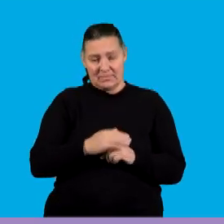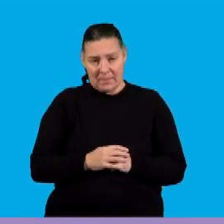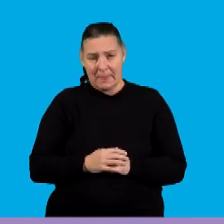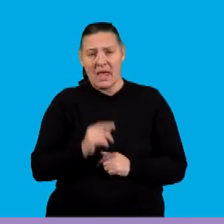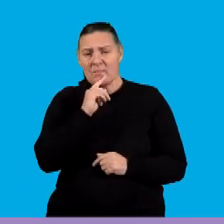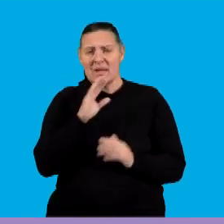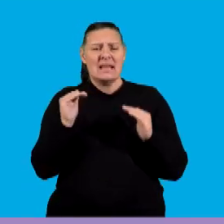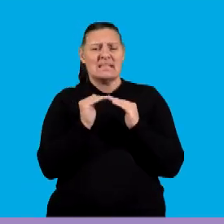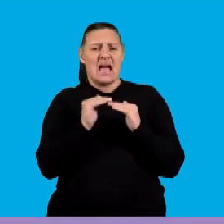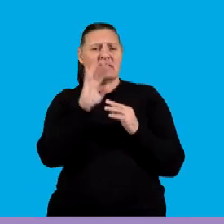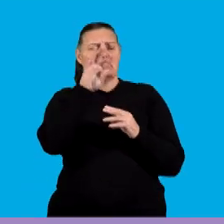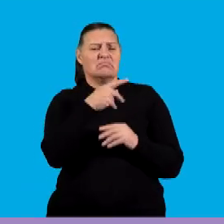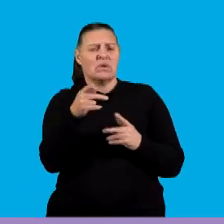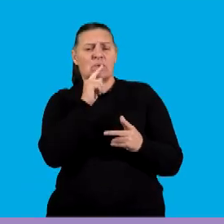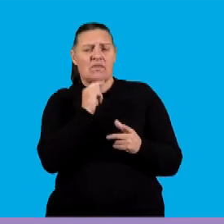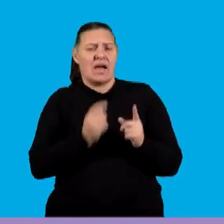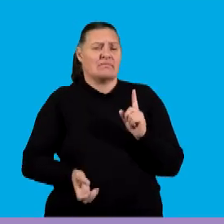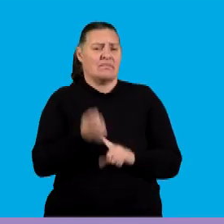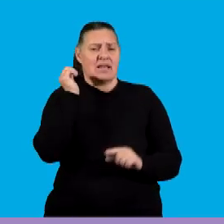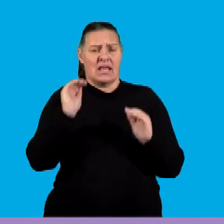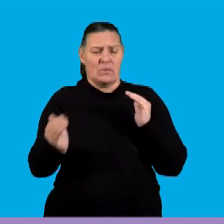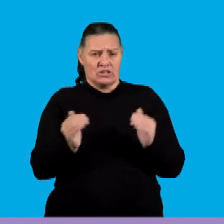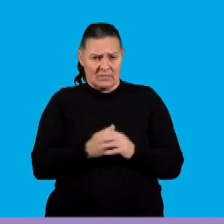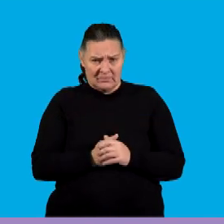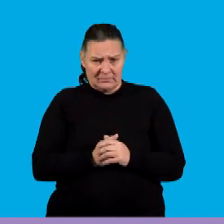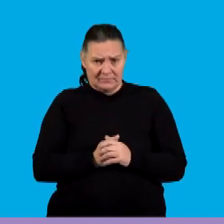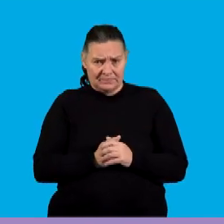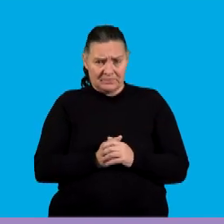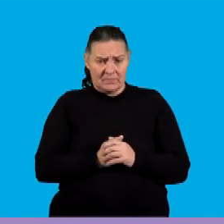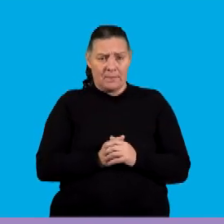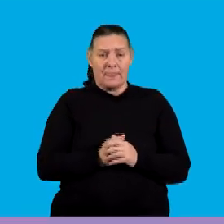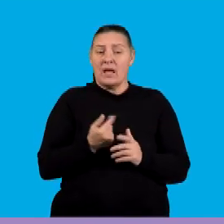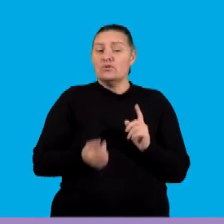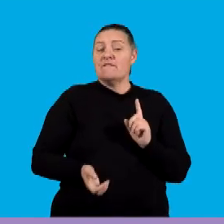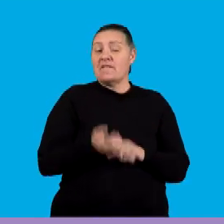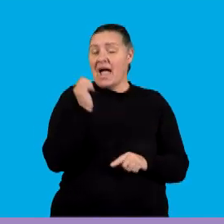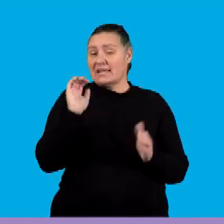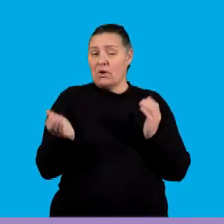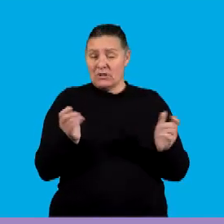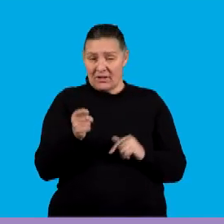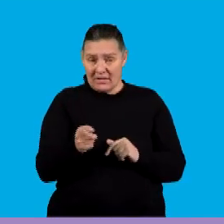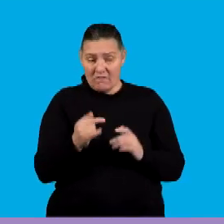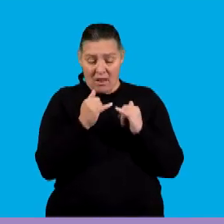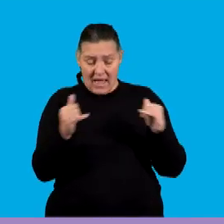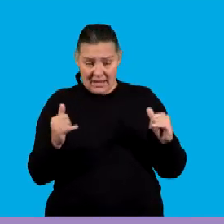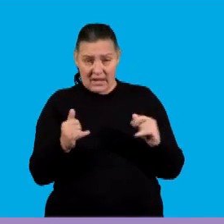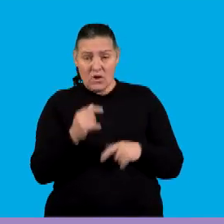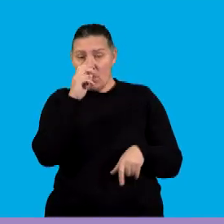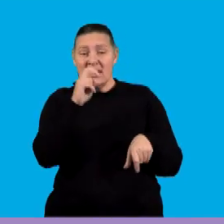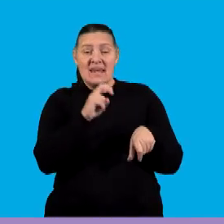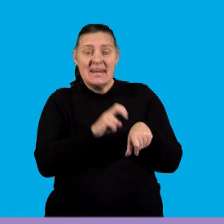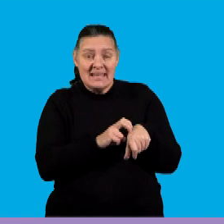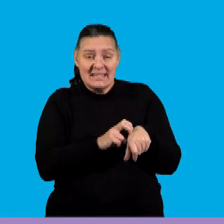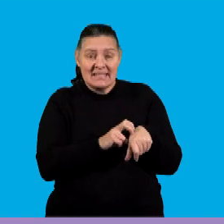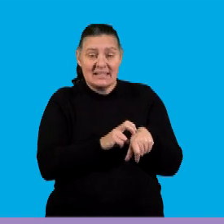use the standard form to find the equation? So take note that to find the equation for a line, you need